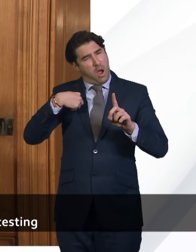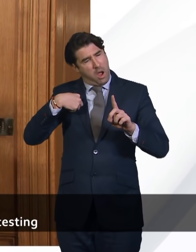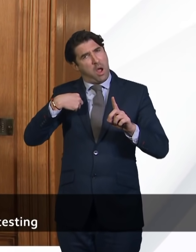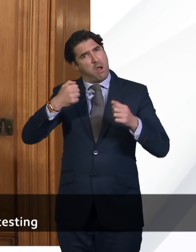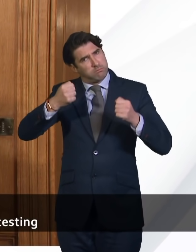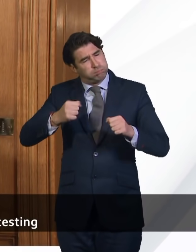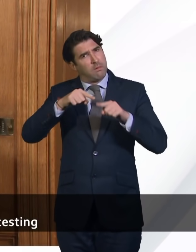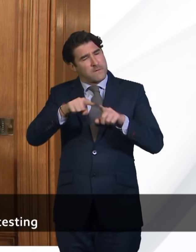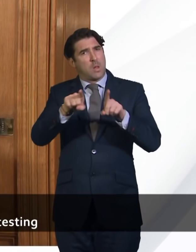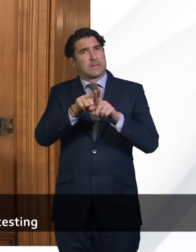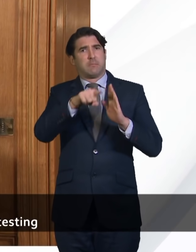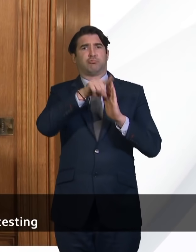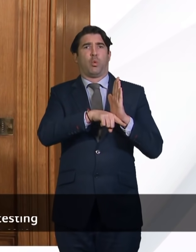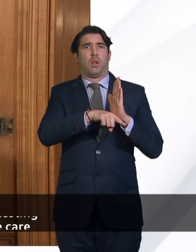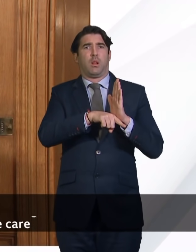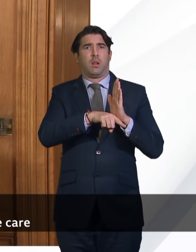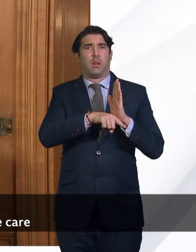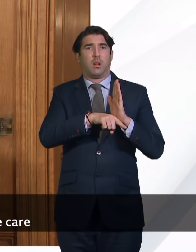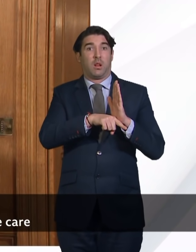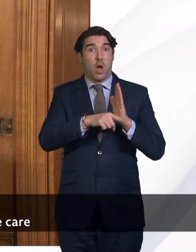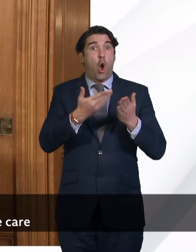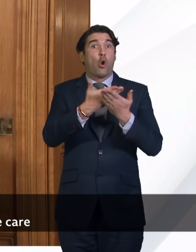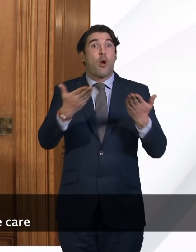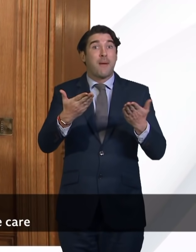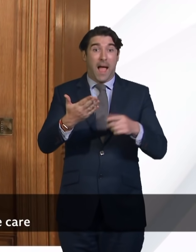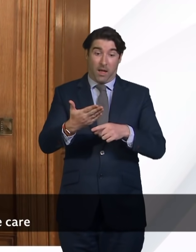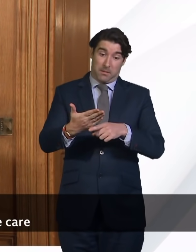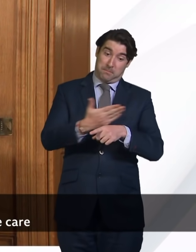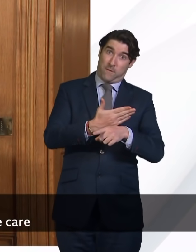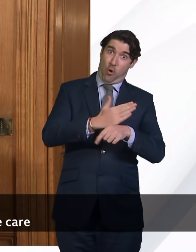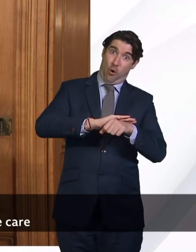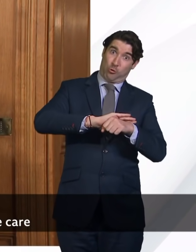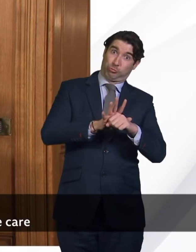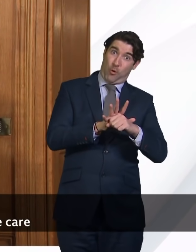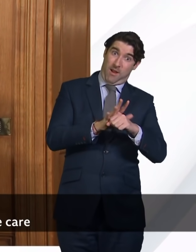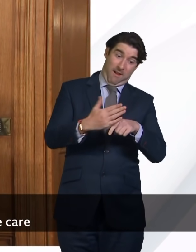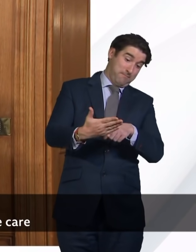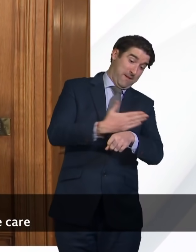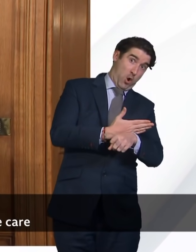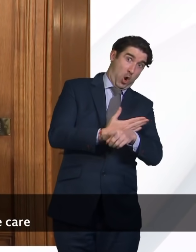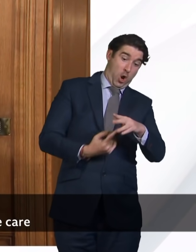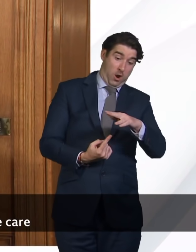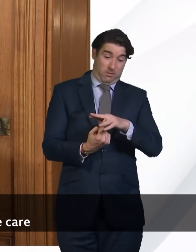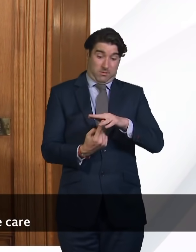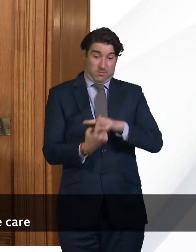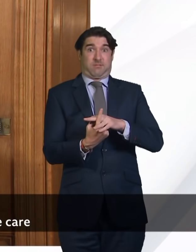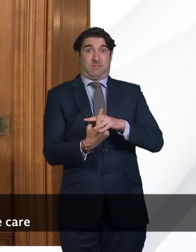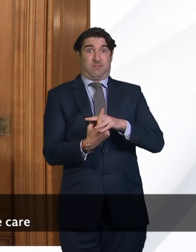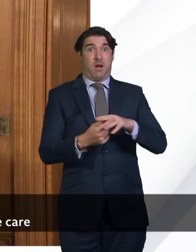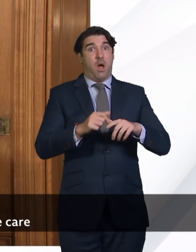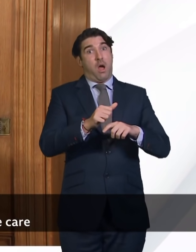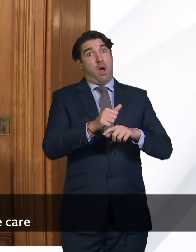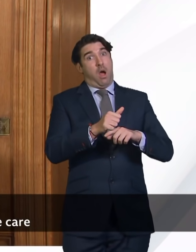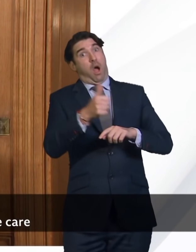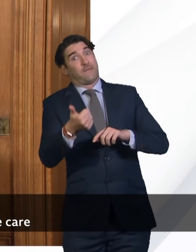behaviour, as I suspect everybody watching this has changed their behaviour since this epidemic began. And if the